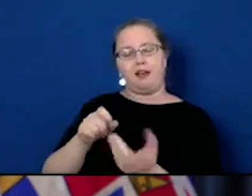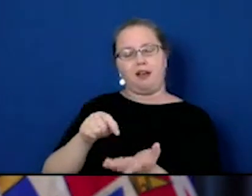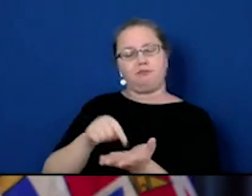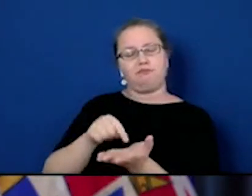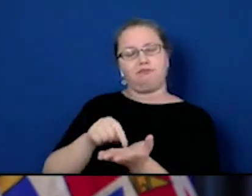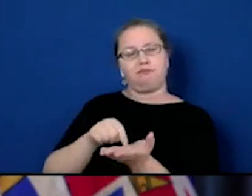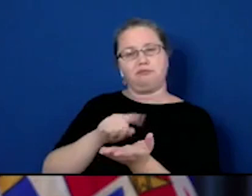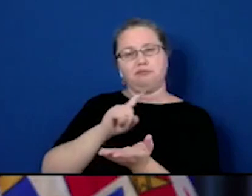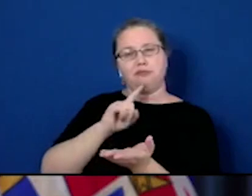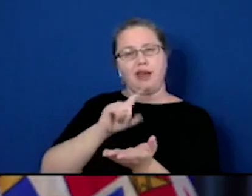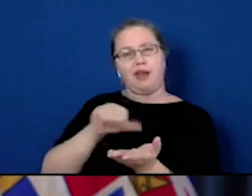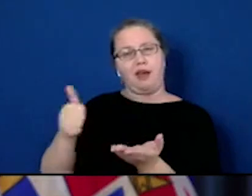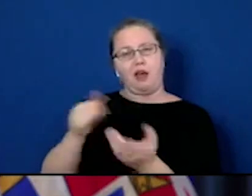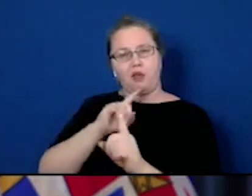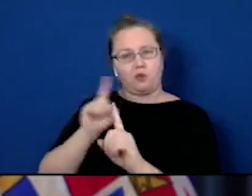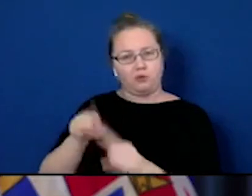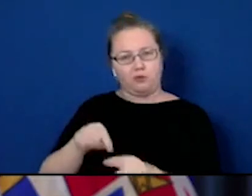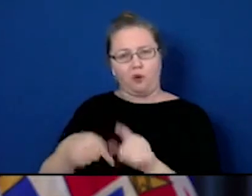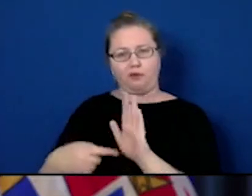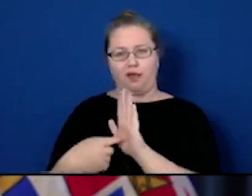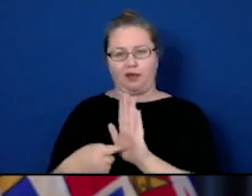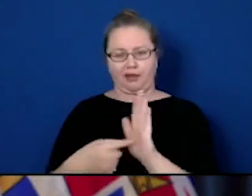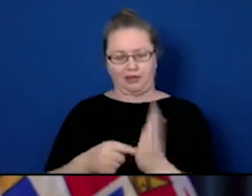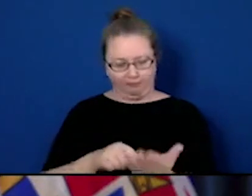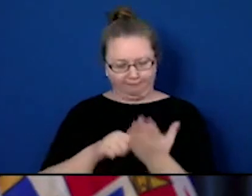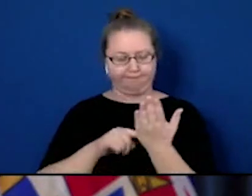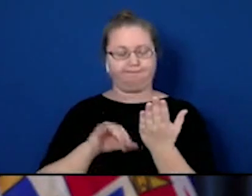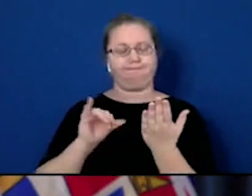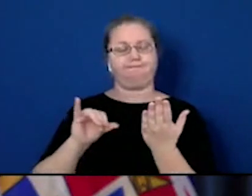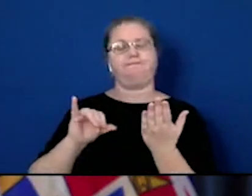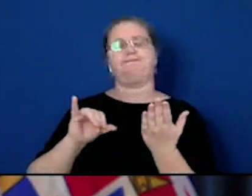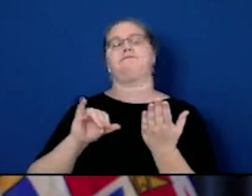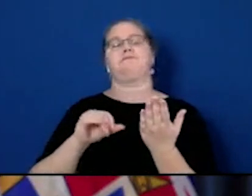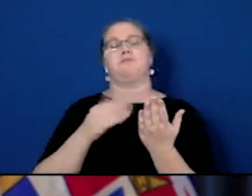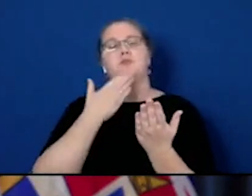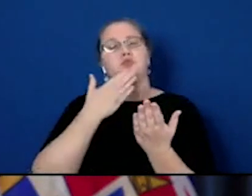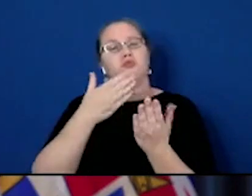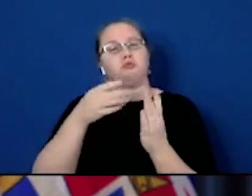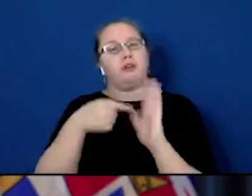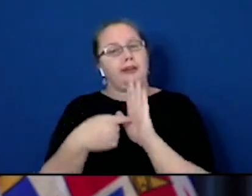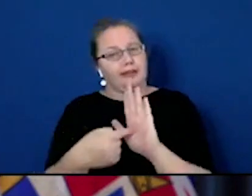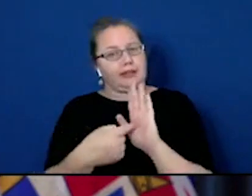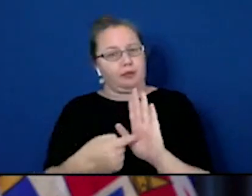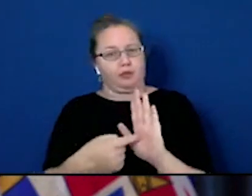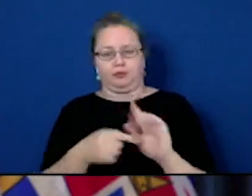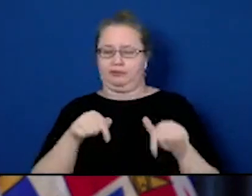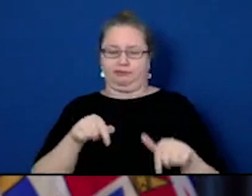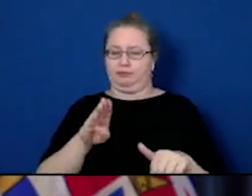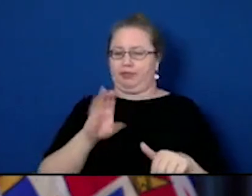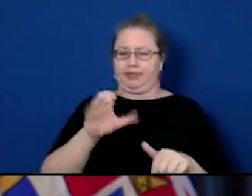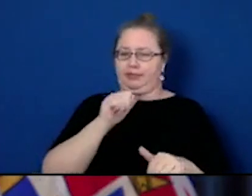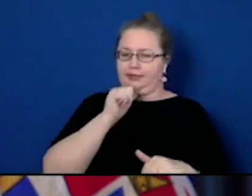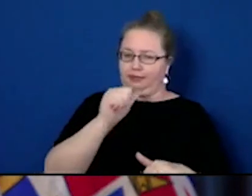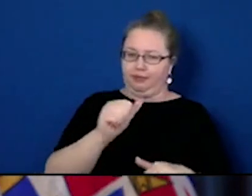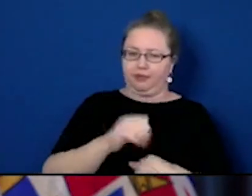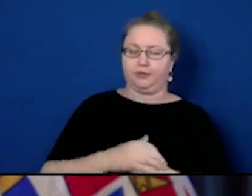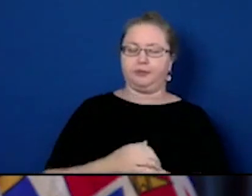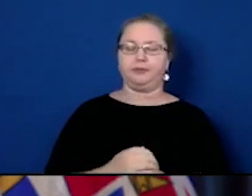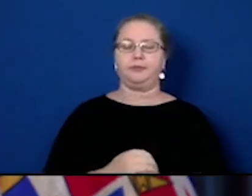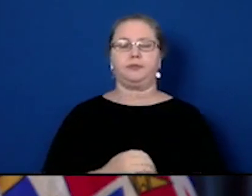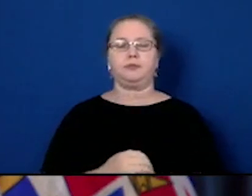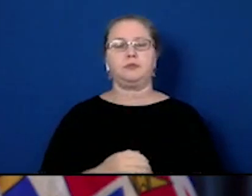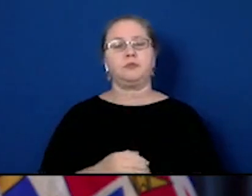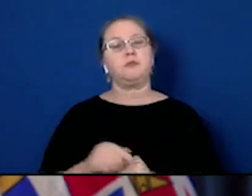the literature. It's one of the examples that we've come to understand. So this virus is one that we